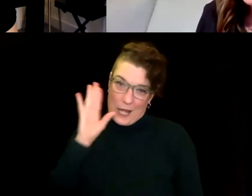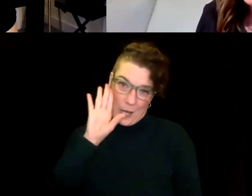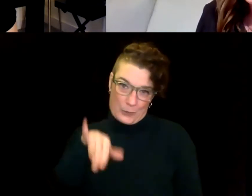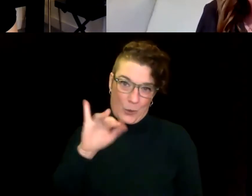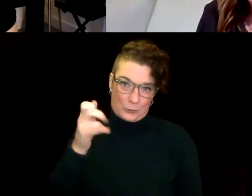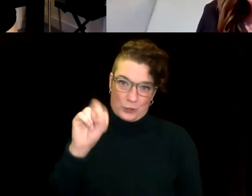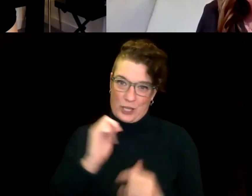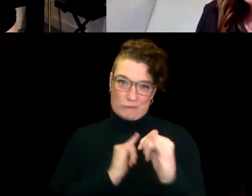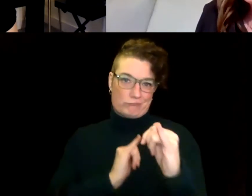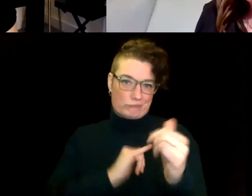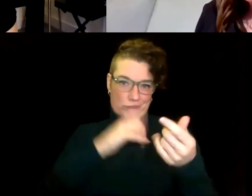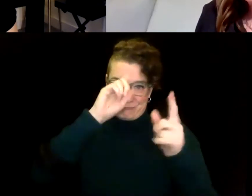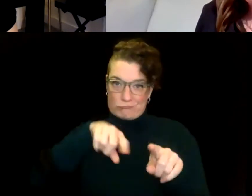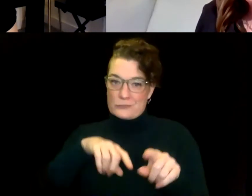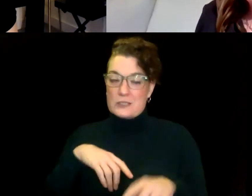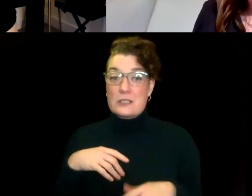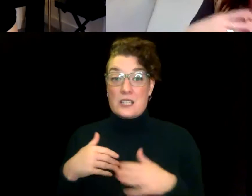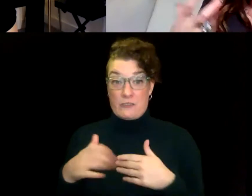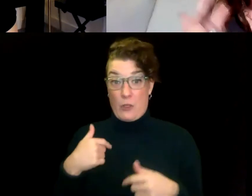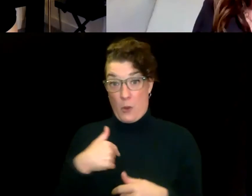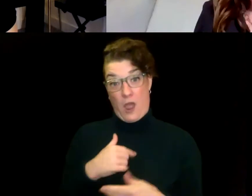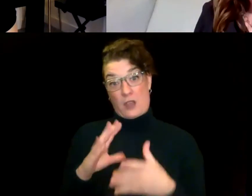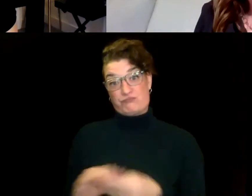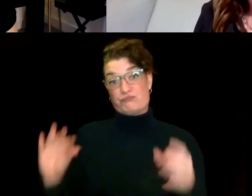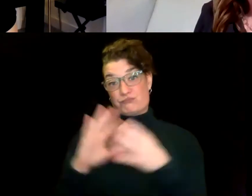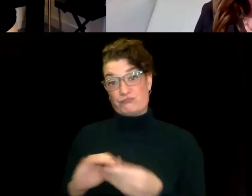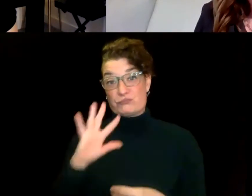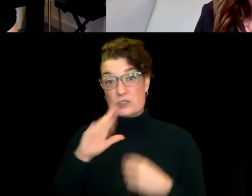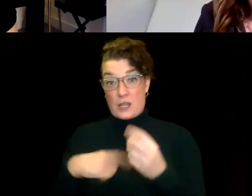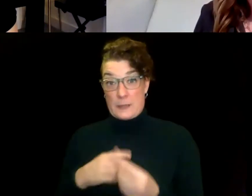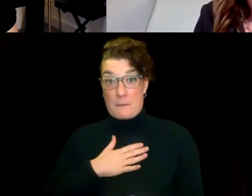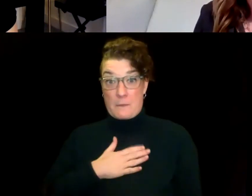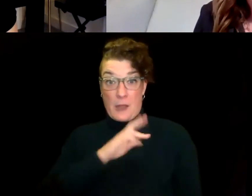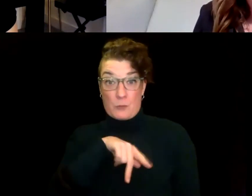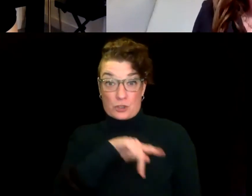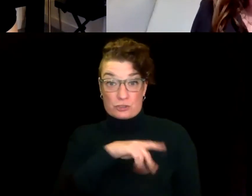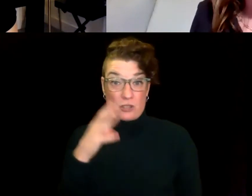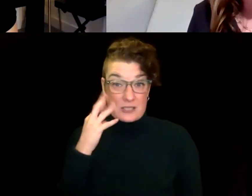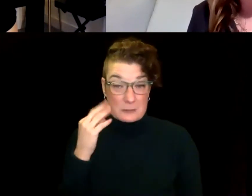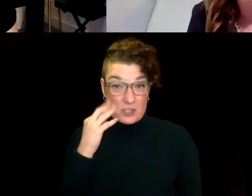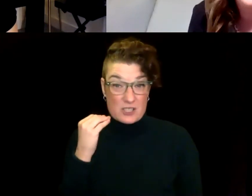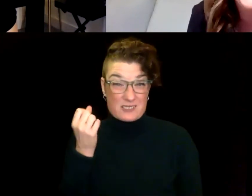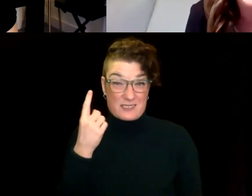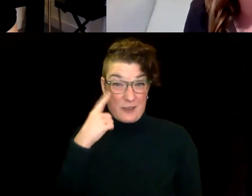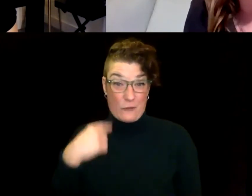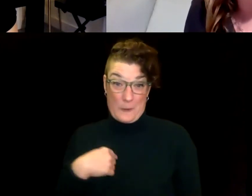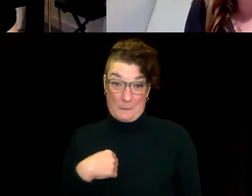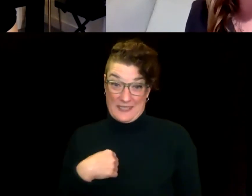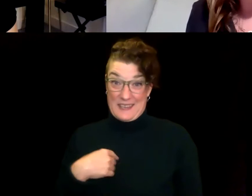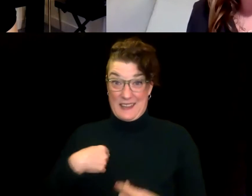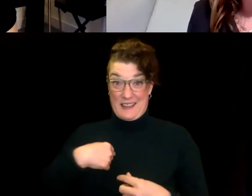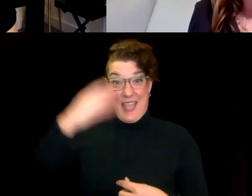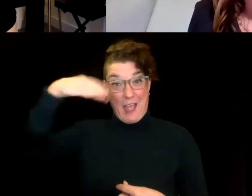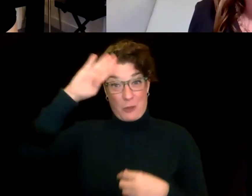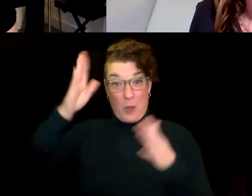this way, is that even though I'm talking about my personal experience, which for me as an anthropologist was also